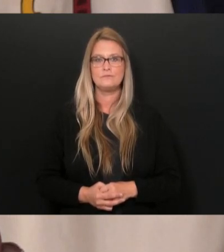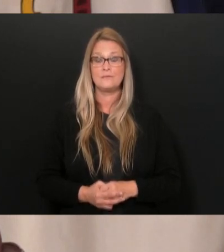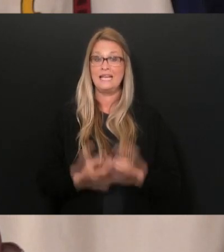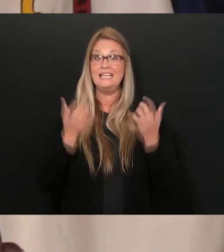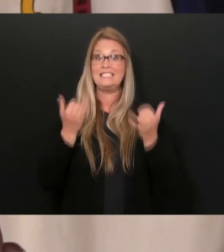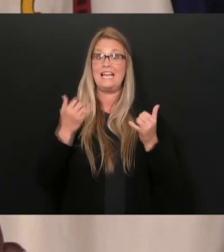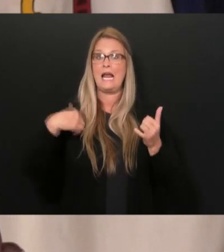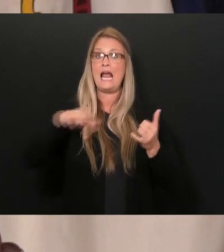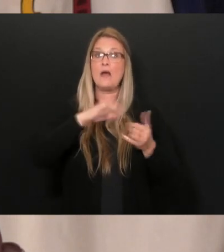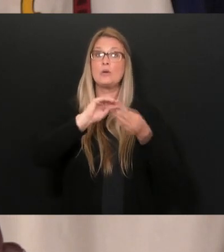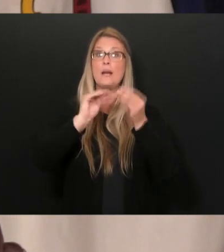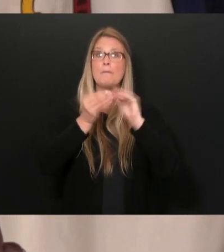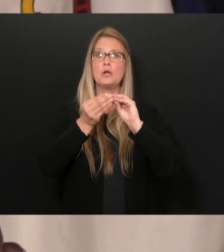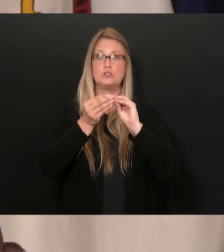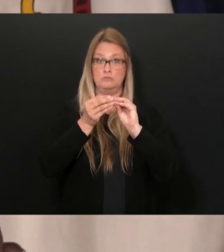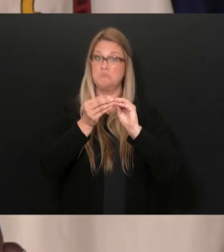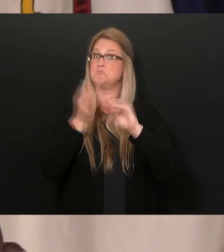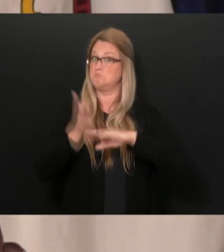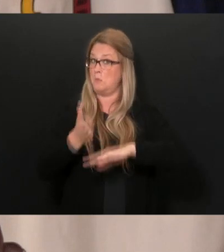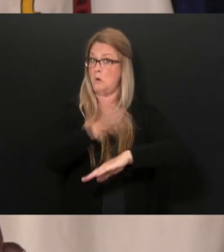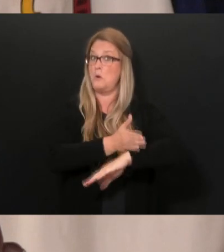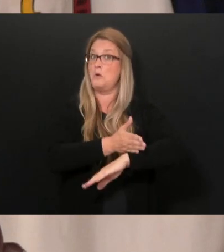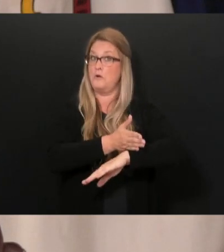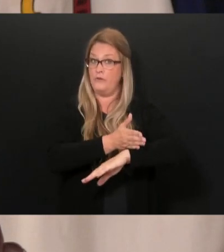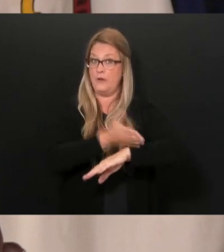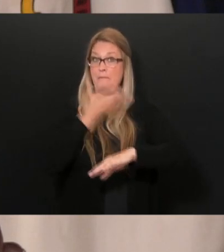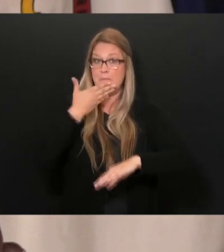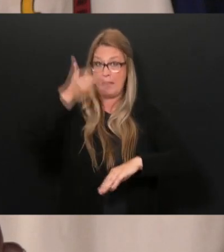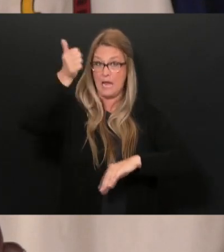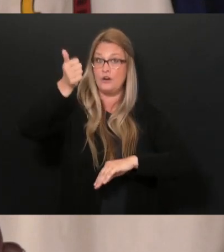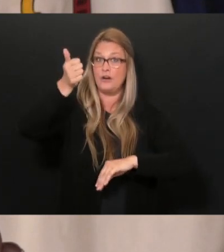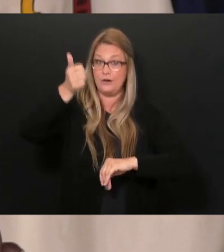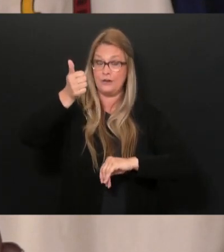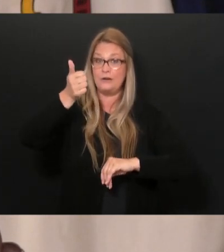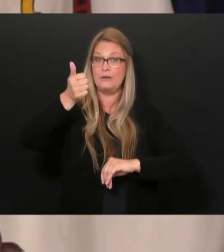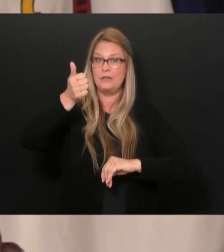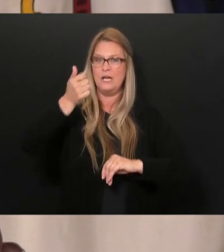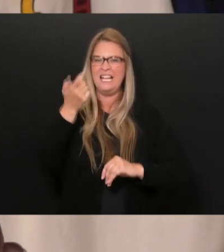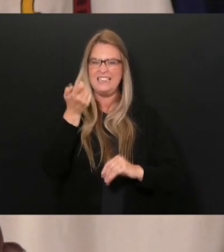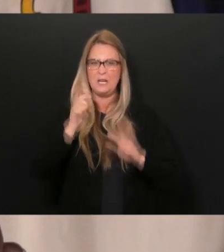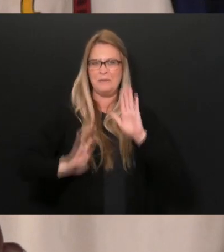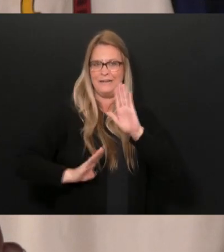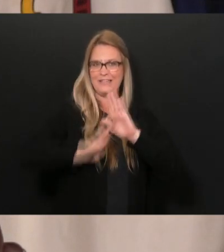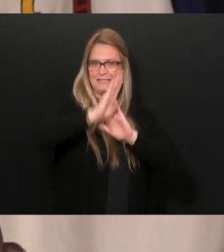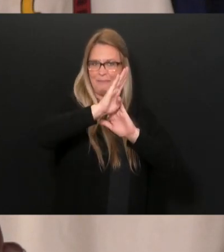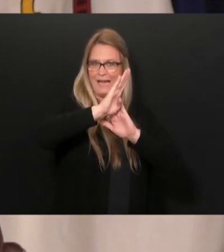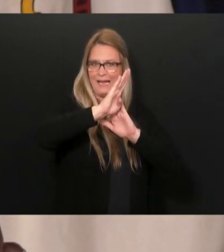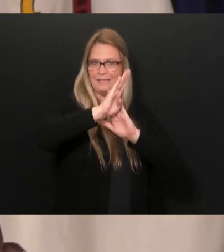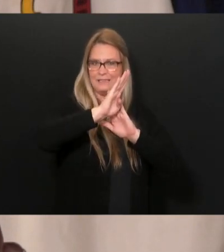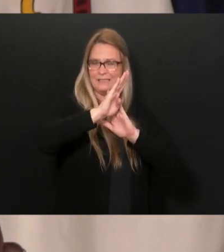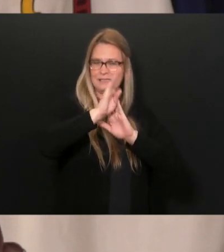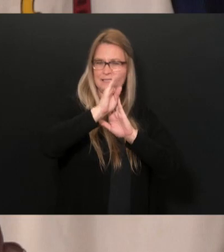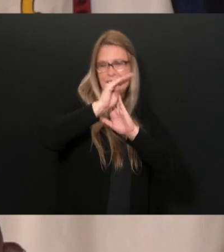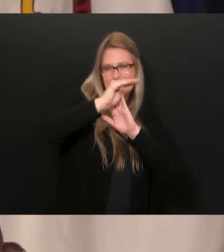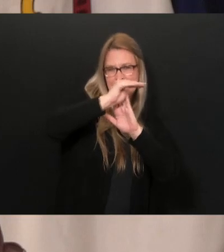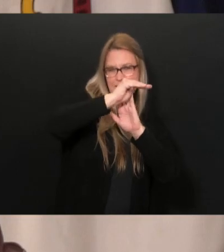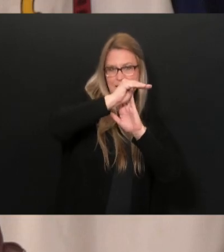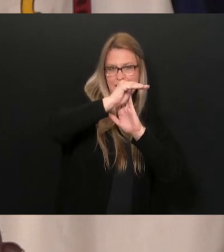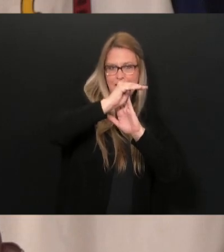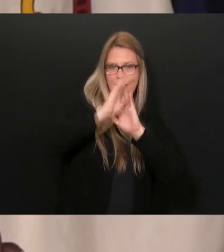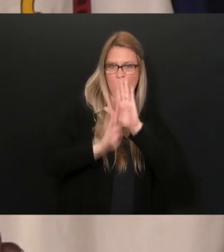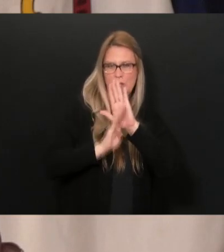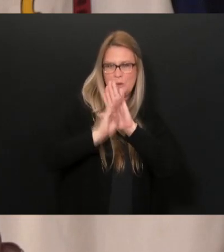today. Our numbers look even better. Where we spiked up there and just a little teeny bit above our trend line on one day, and we